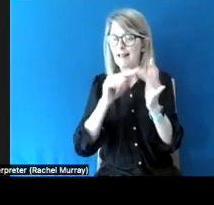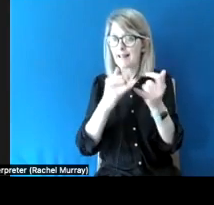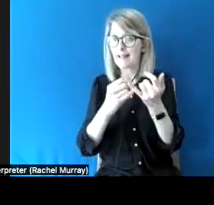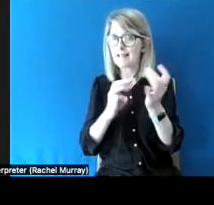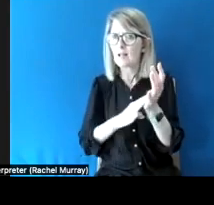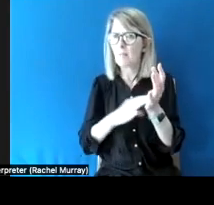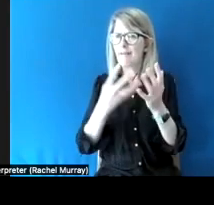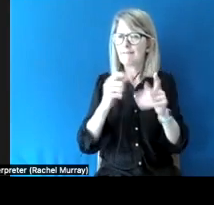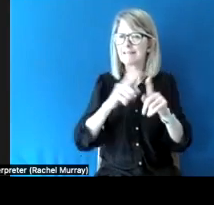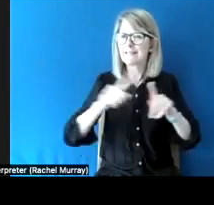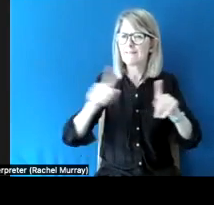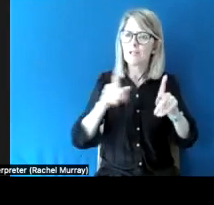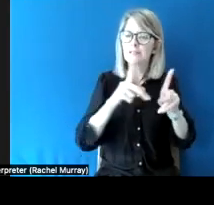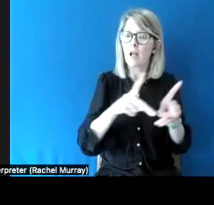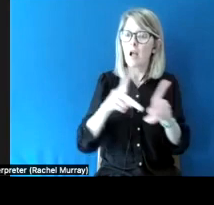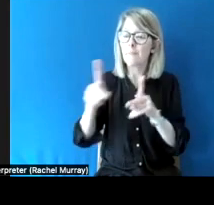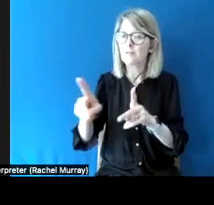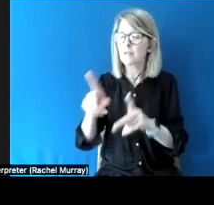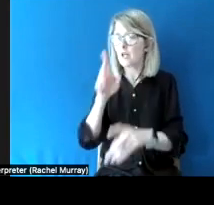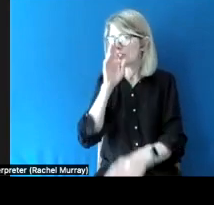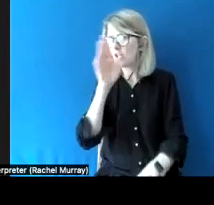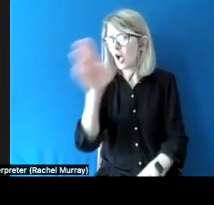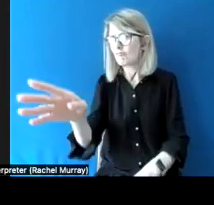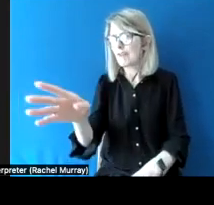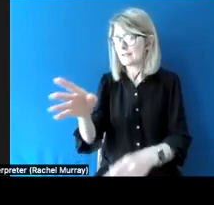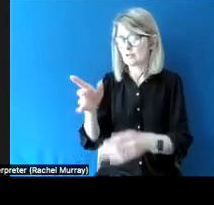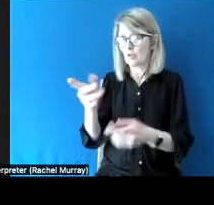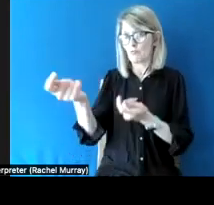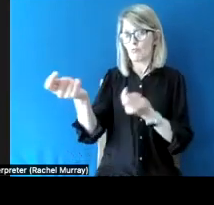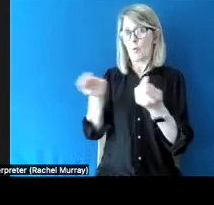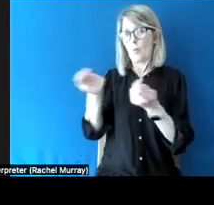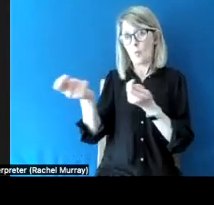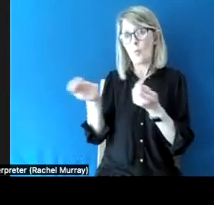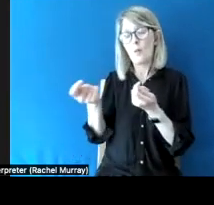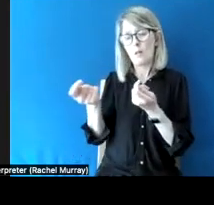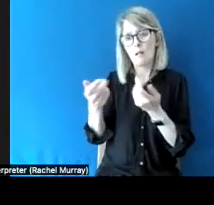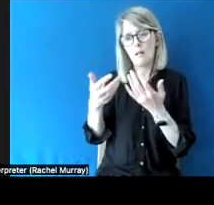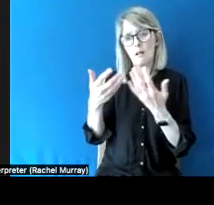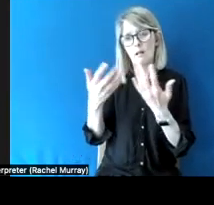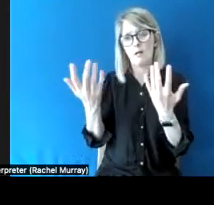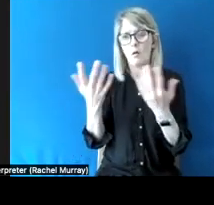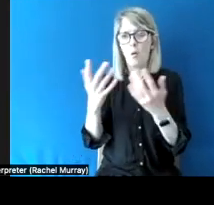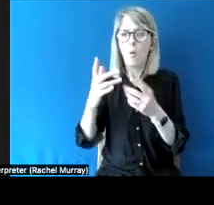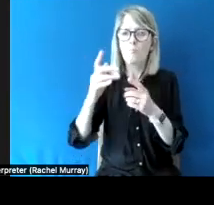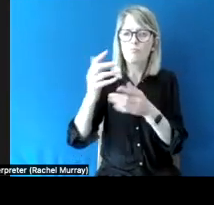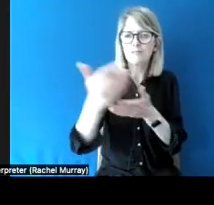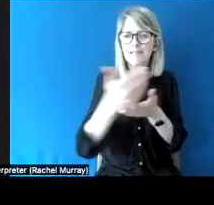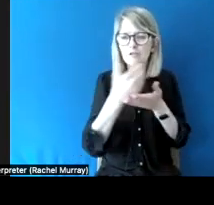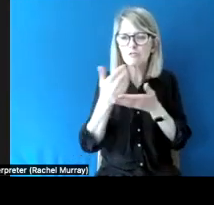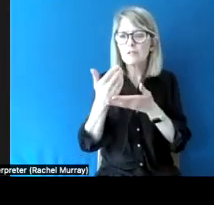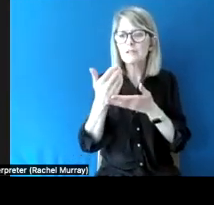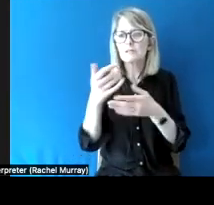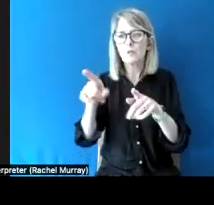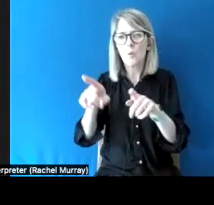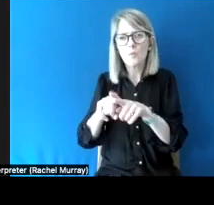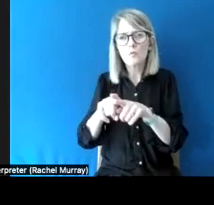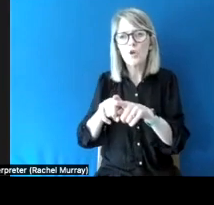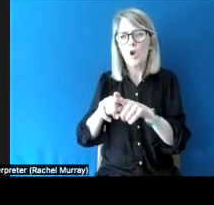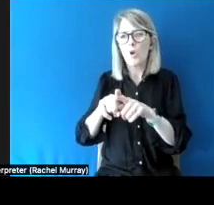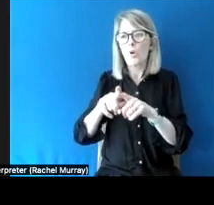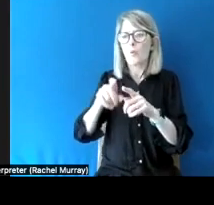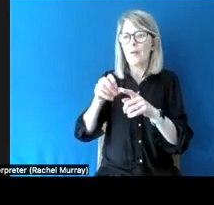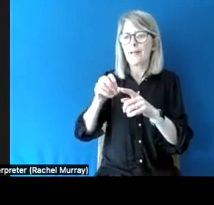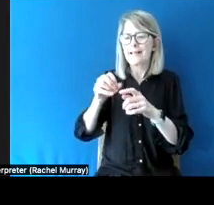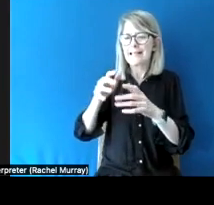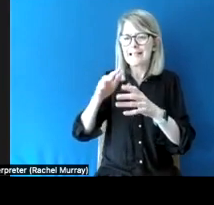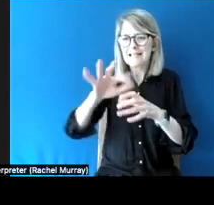direct and indirect imperial rule, and there were protectorates, and also spheres of